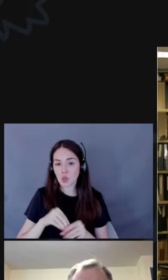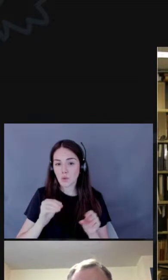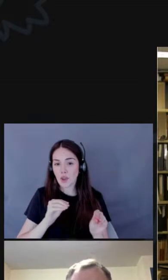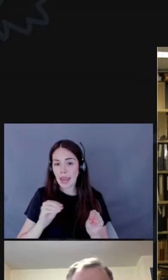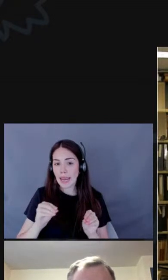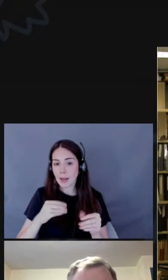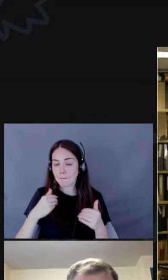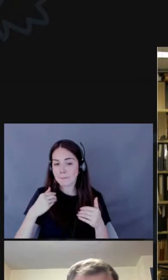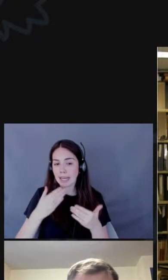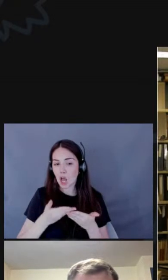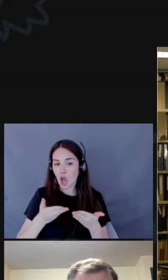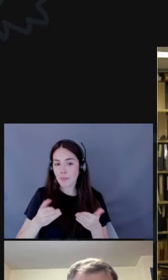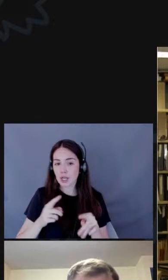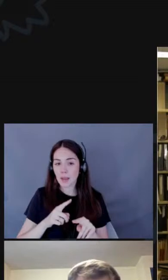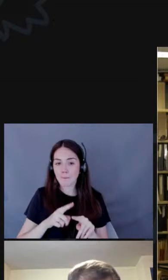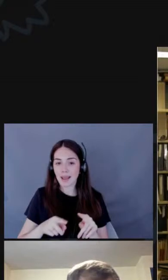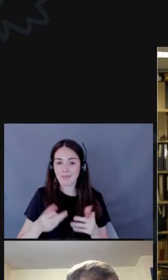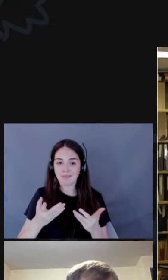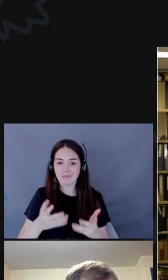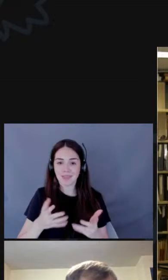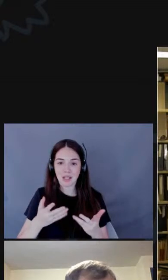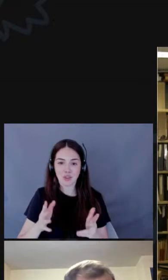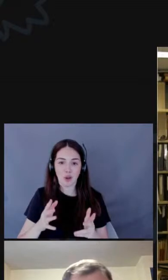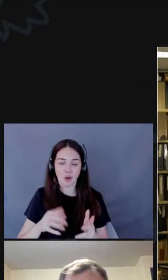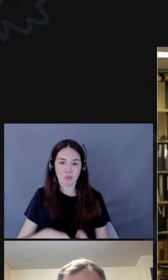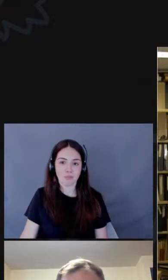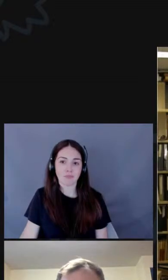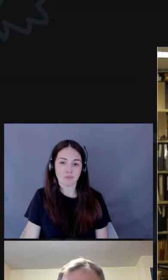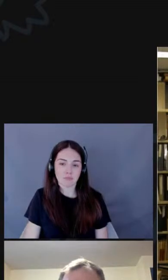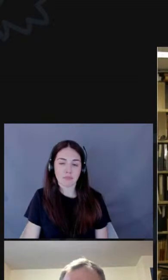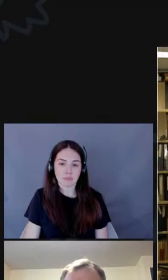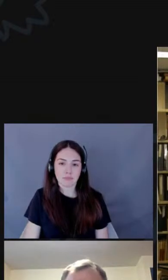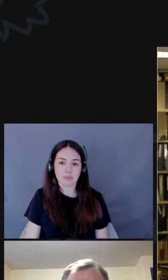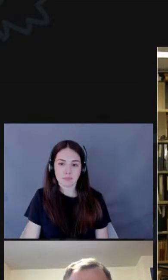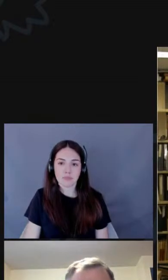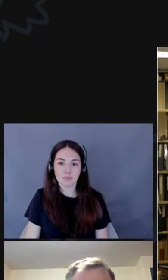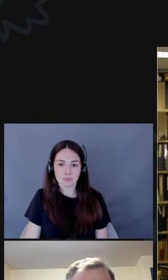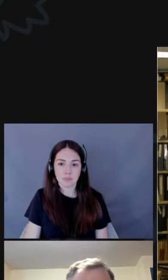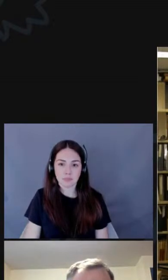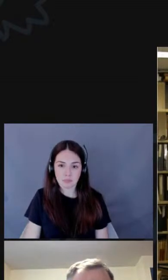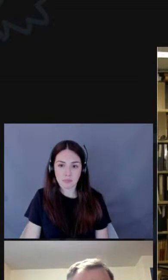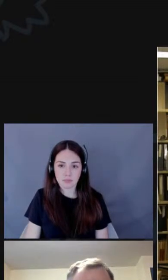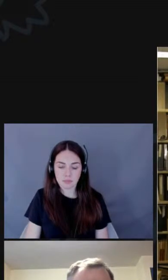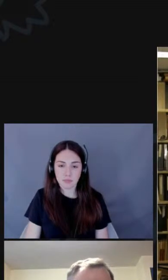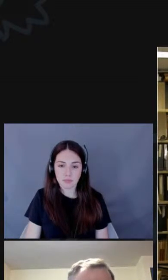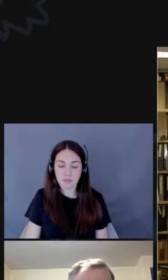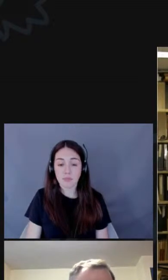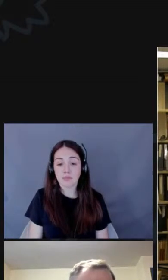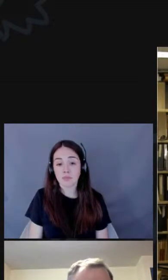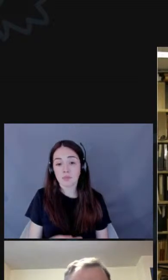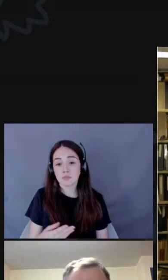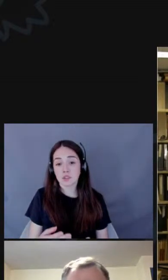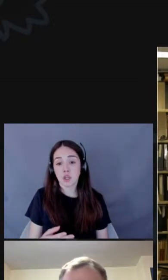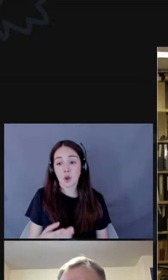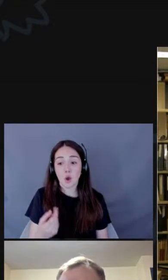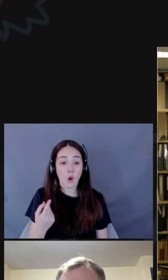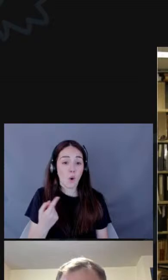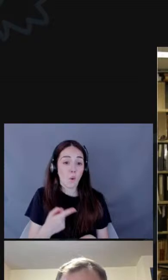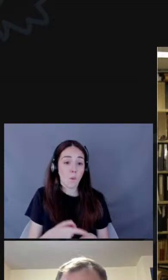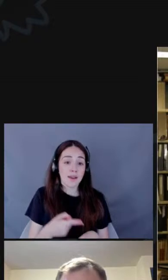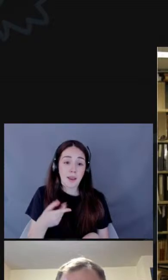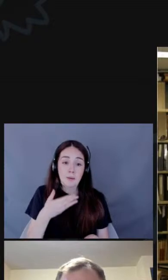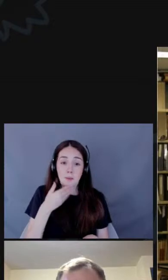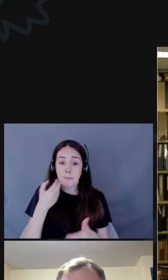but they really couldn't say much more about it than that. And so what had once been the best evidence of an